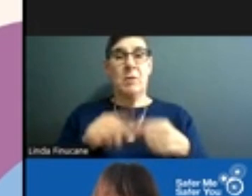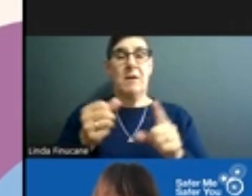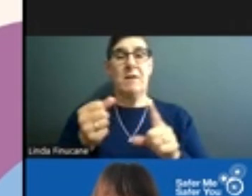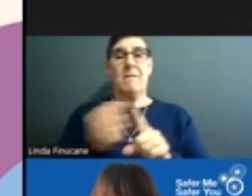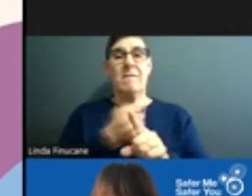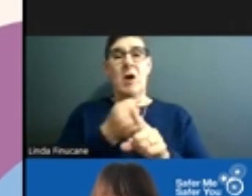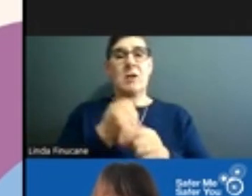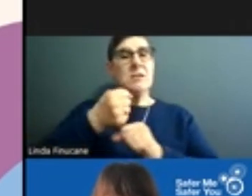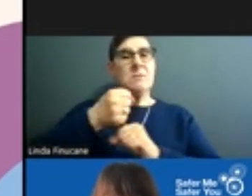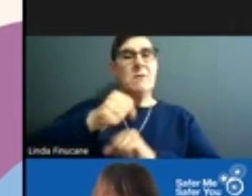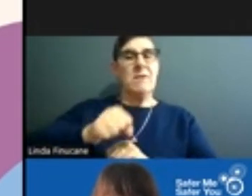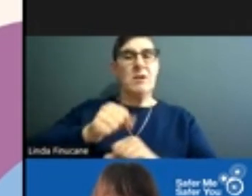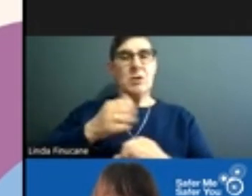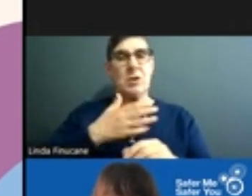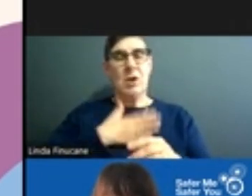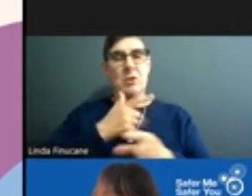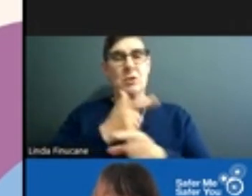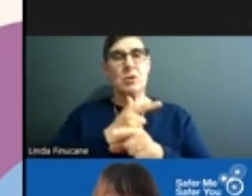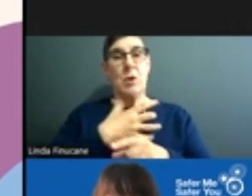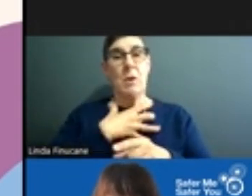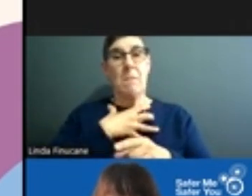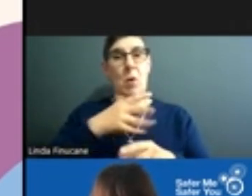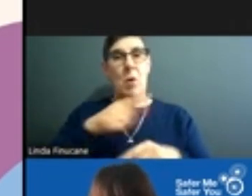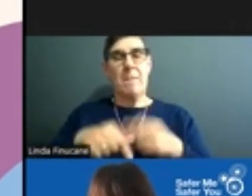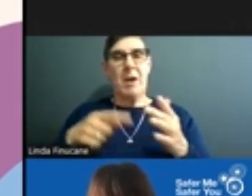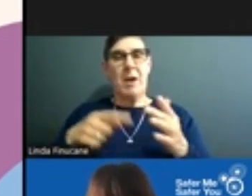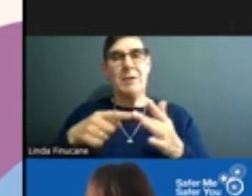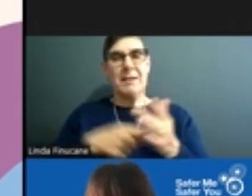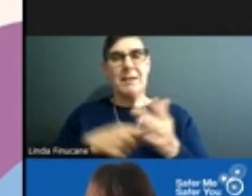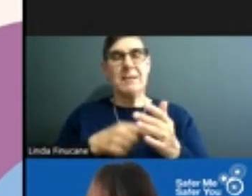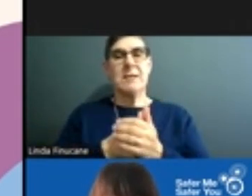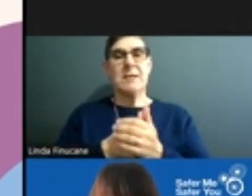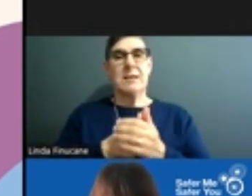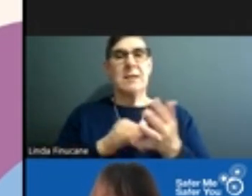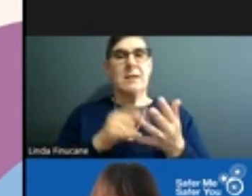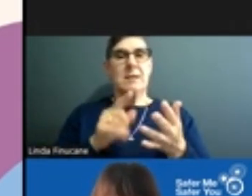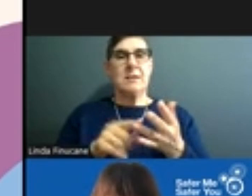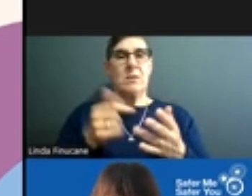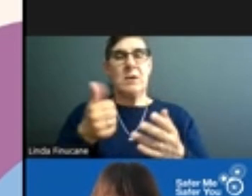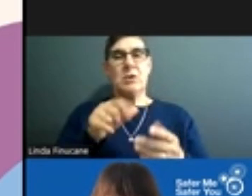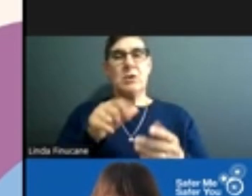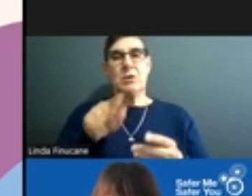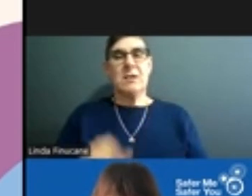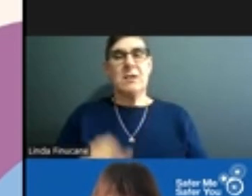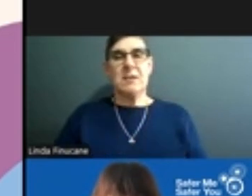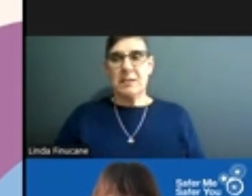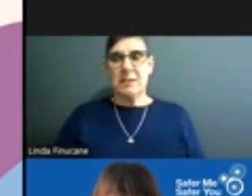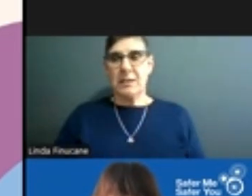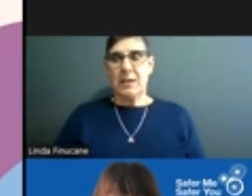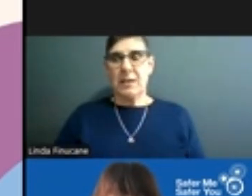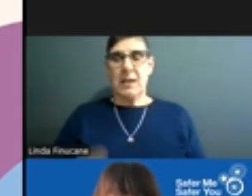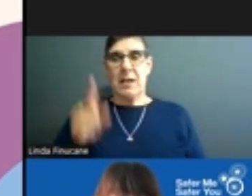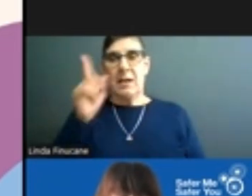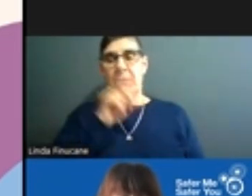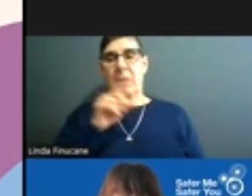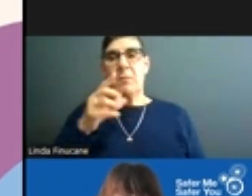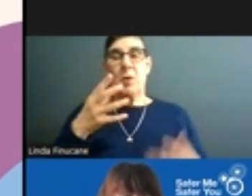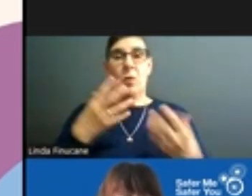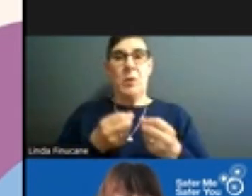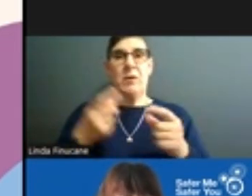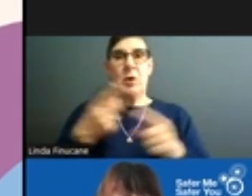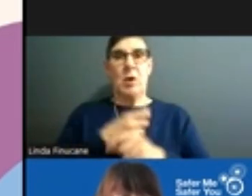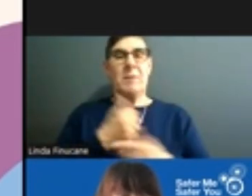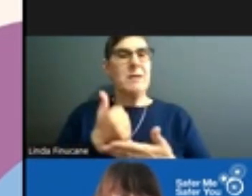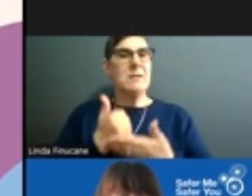prevention. I'd love to talk more about it and how we can use it with people with high and complex support